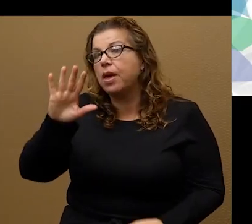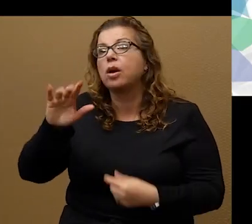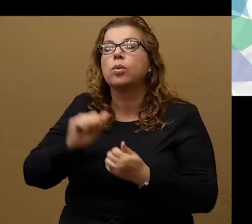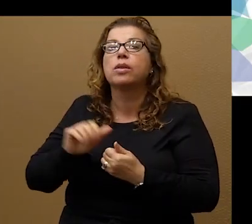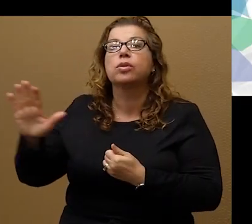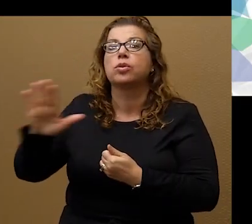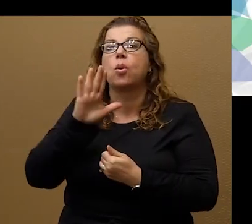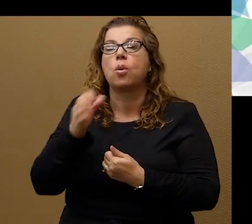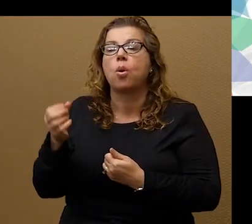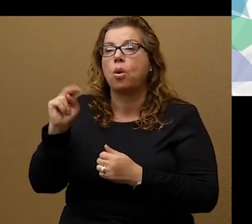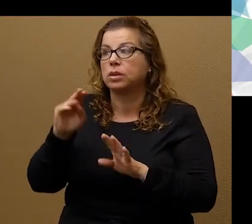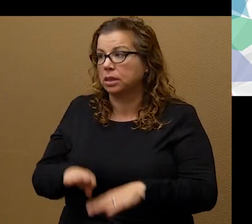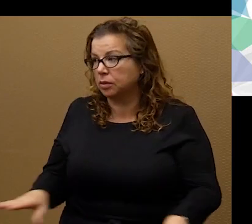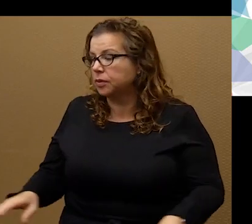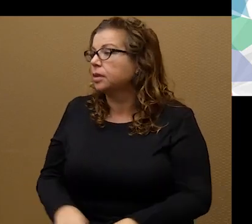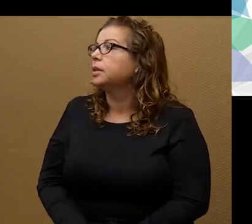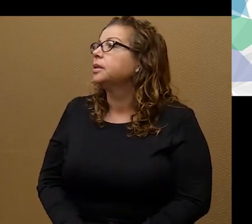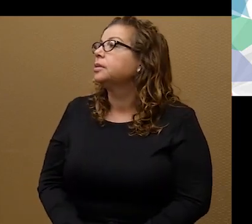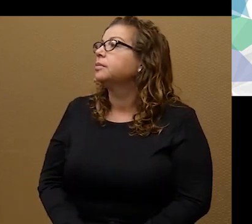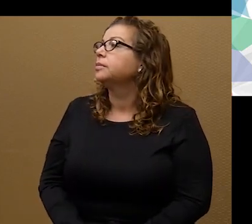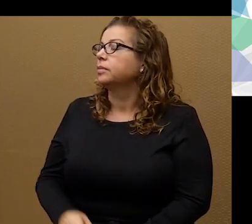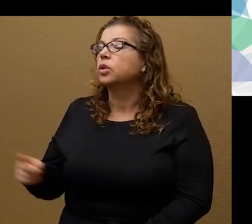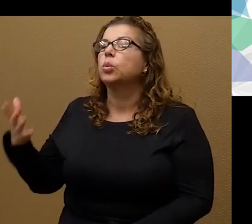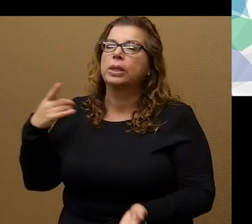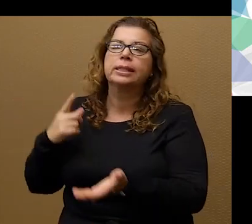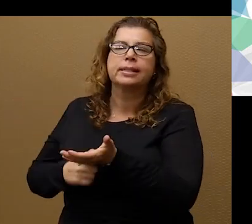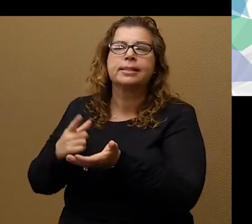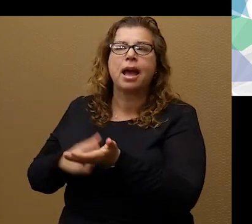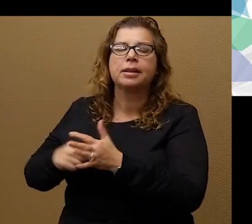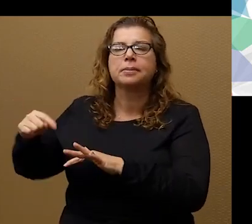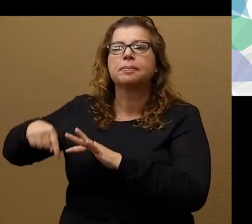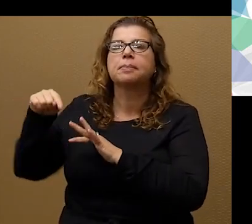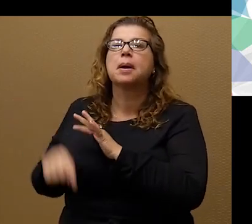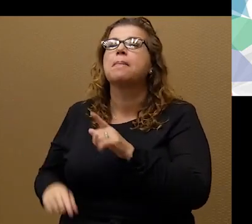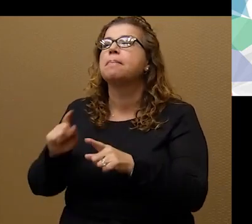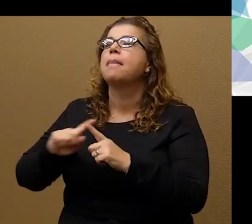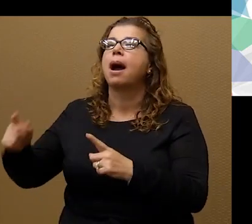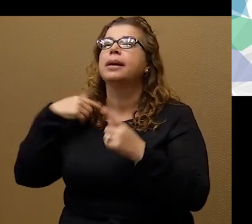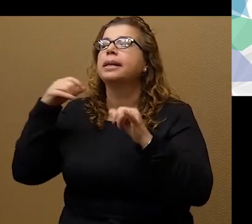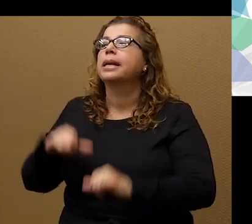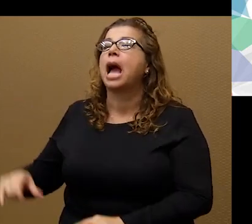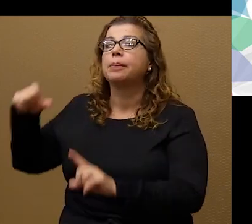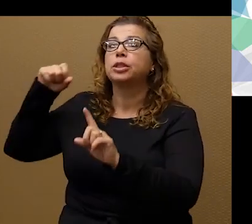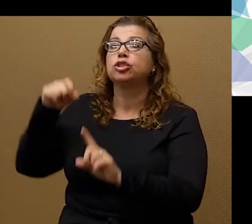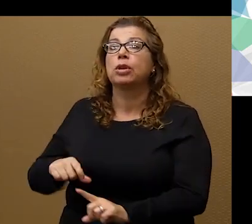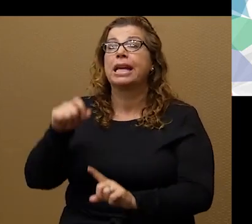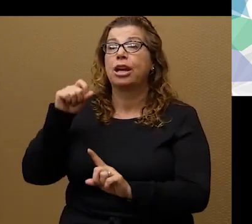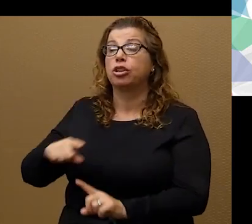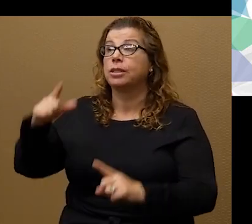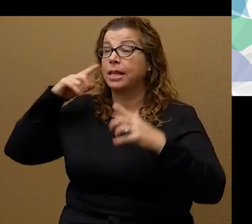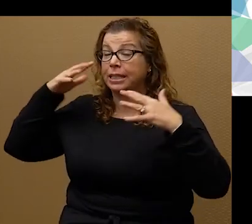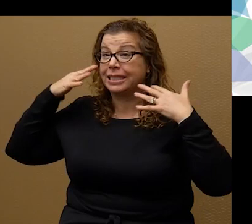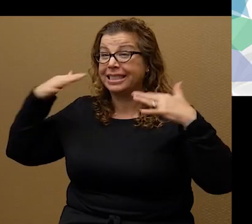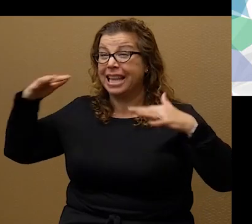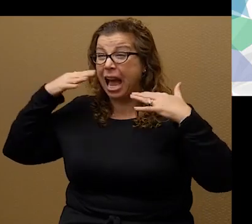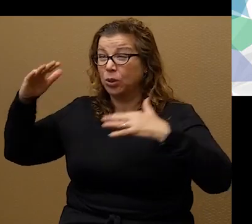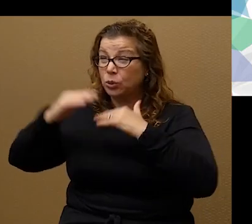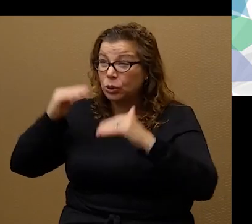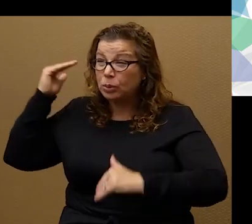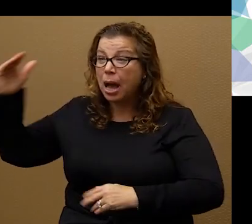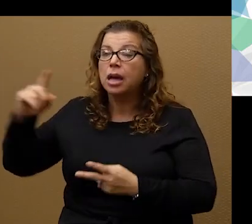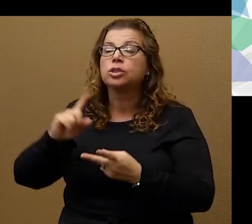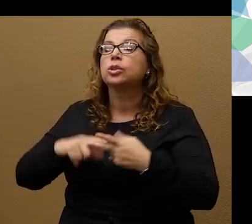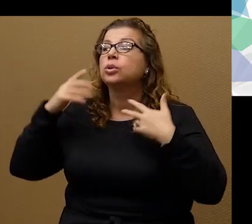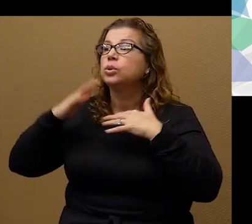All right, we kind of talked a lot about this, but common triggers. The sound's too loud, there's too much background